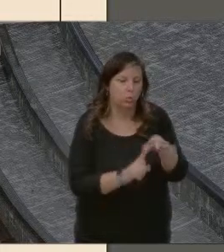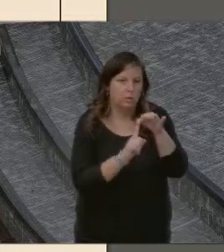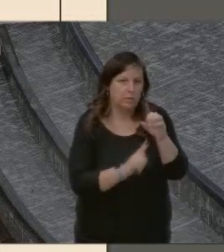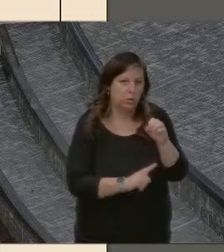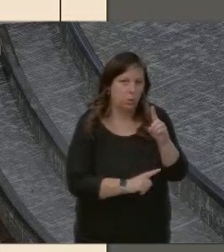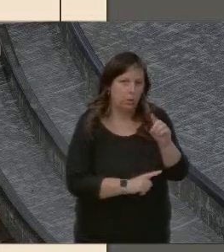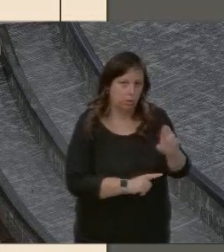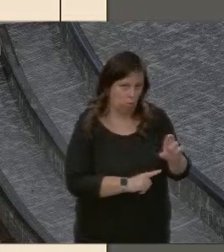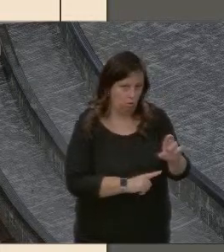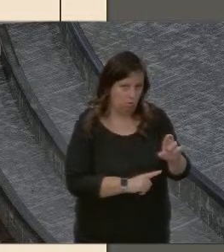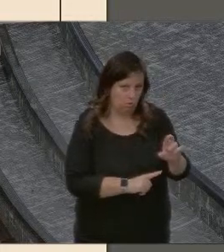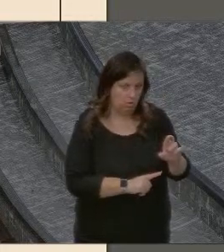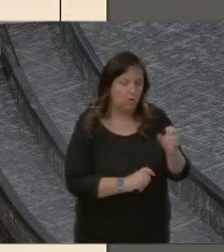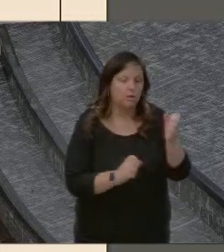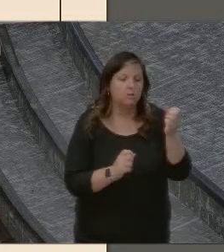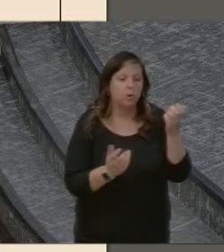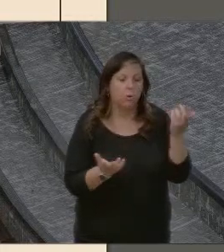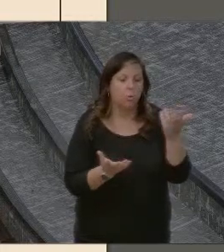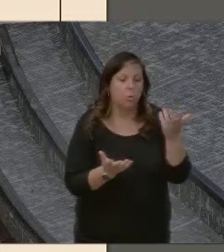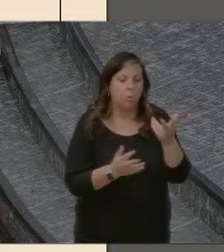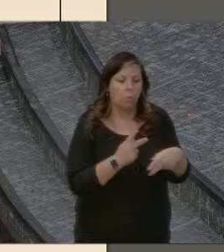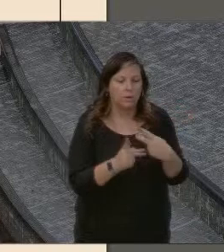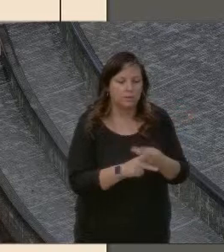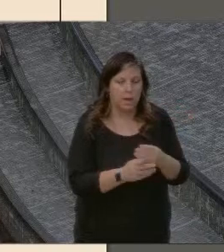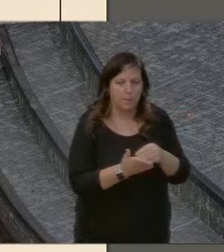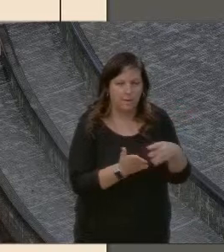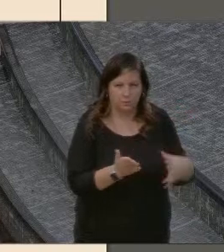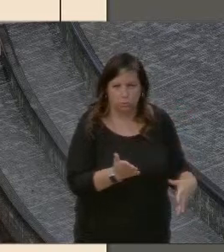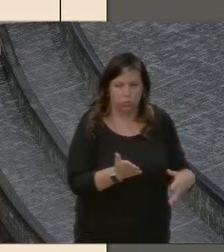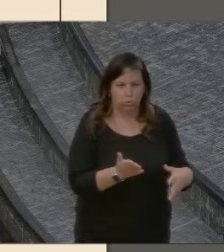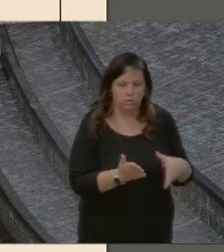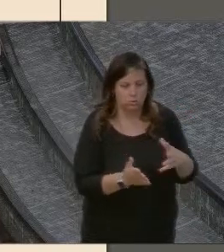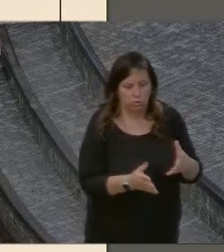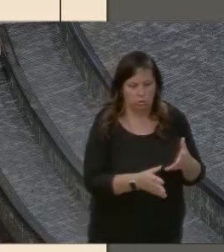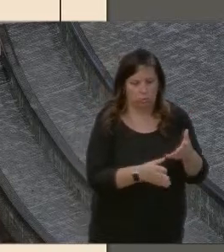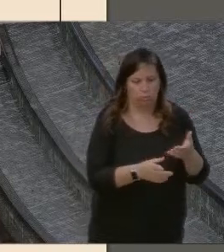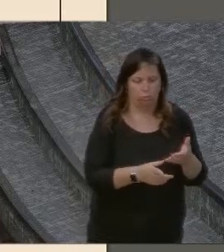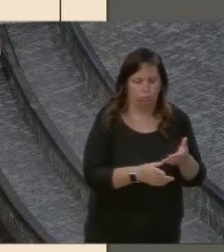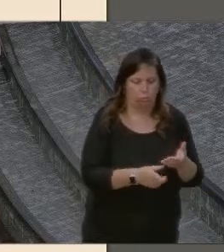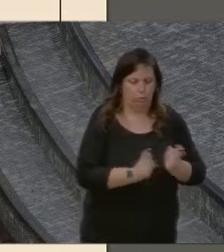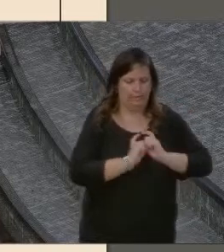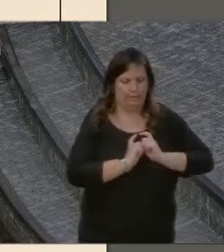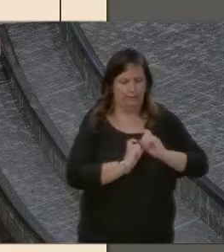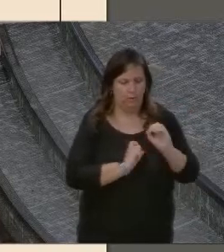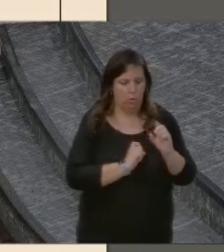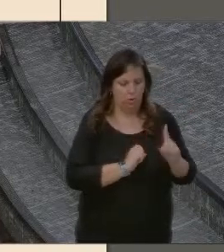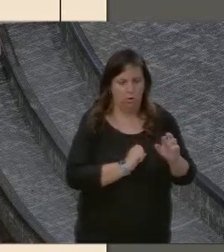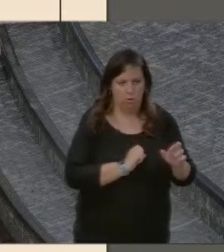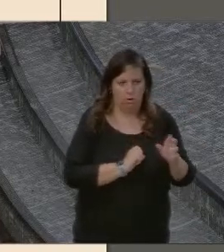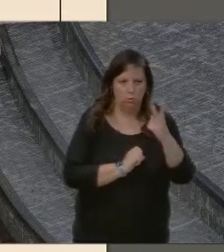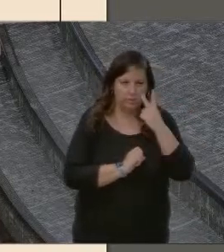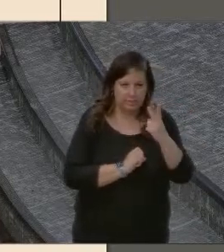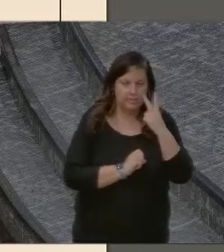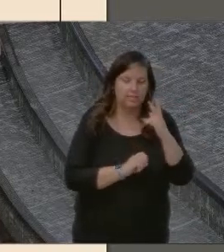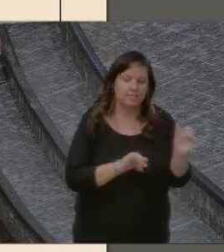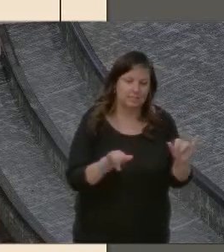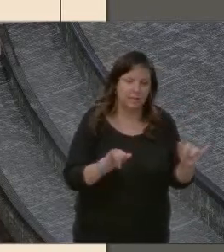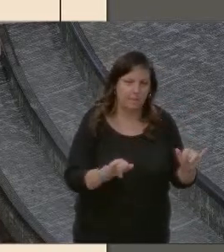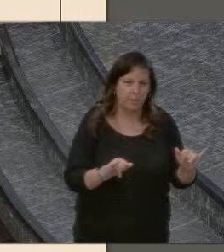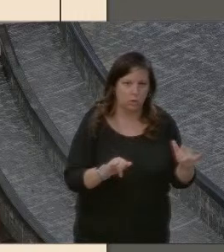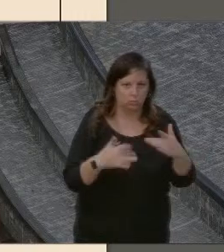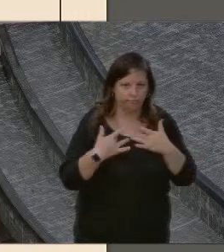students that's receiving that ODRs, we see a similar trend. So an increase to 2018, and then